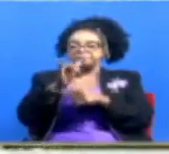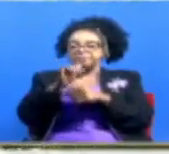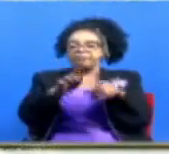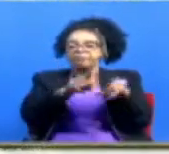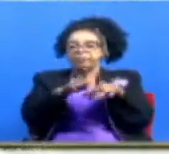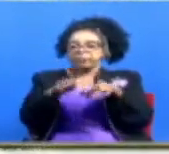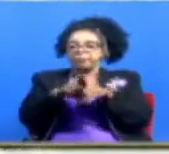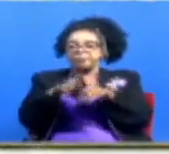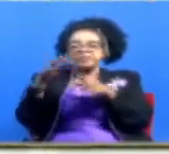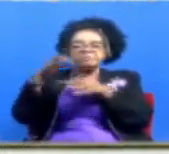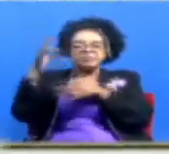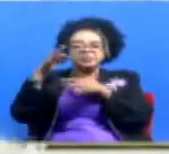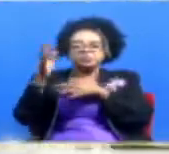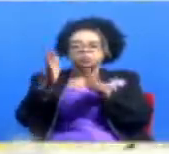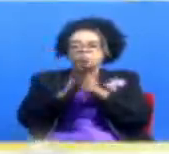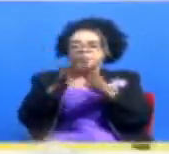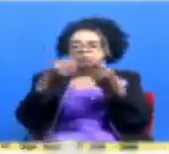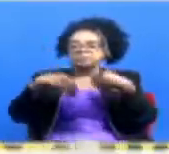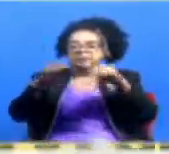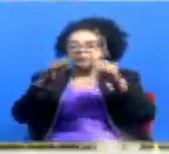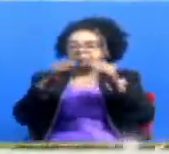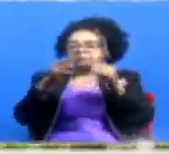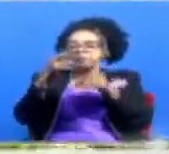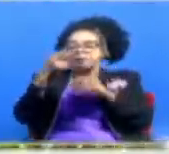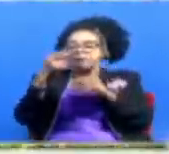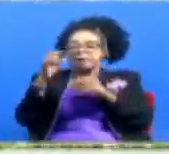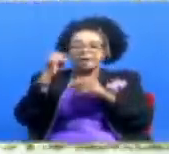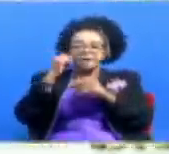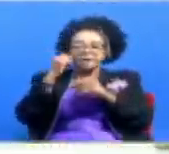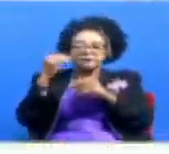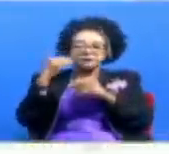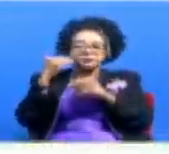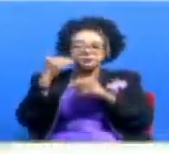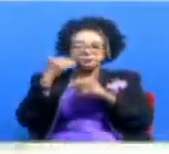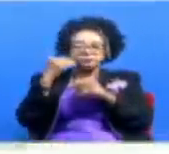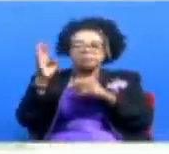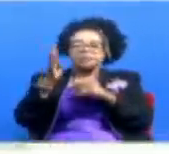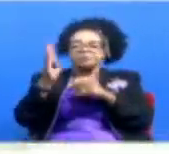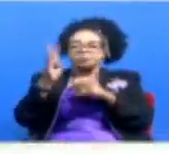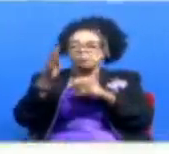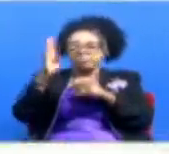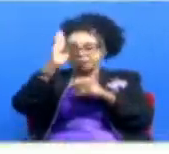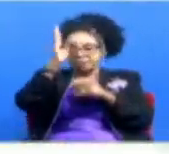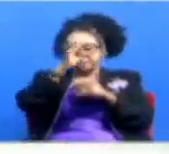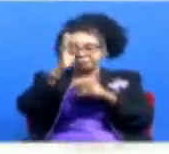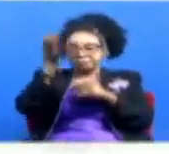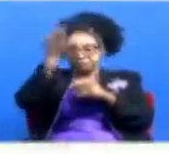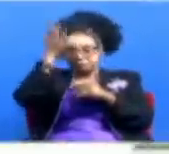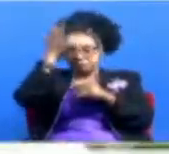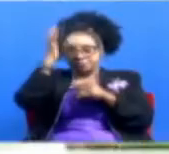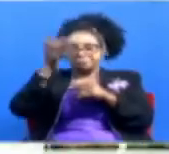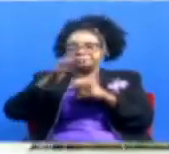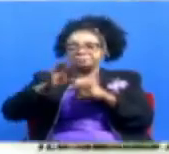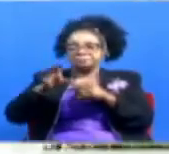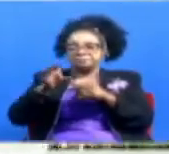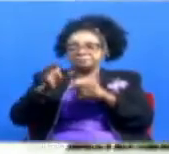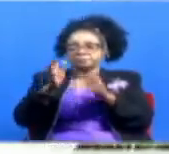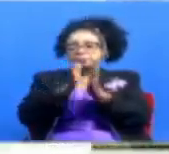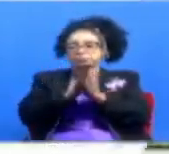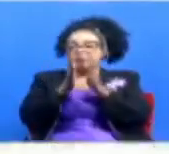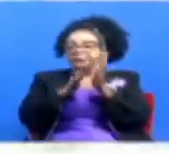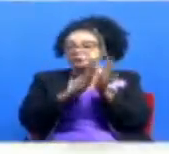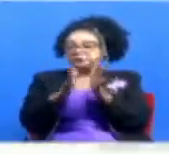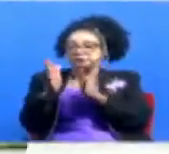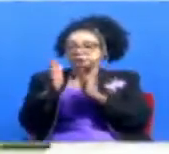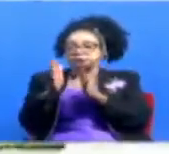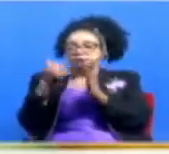also depends on the supply of honey from farmers in Siaya, Baringo, Nakuru, Bungoma, and Kakamega counties, with an intention to